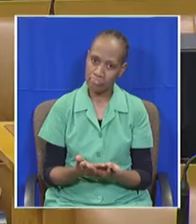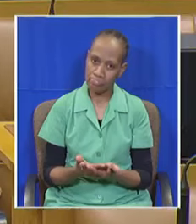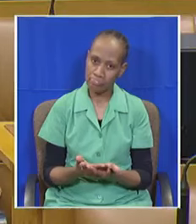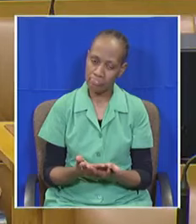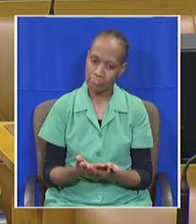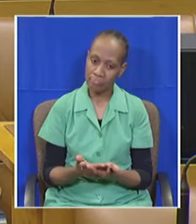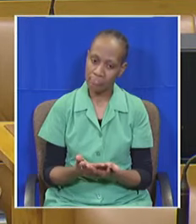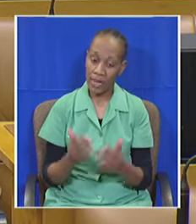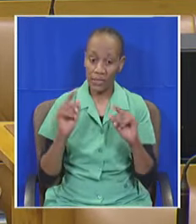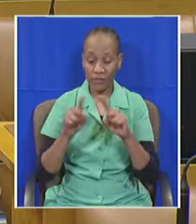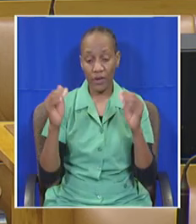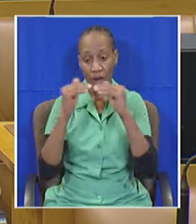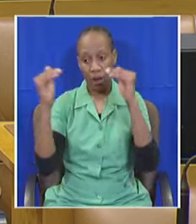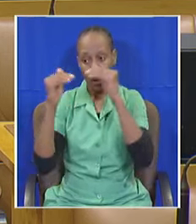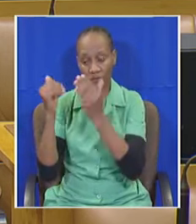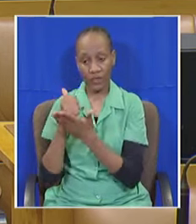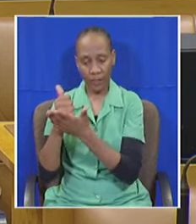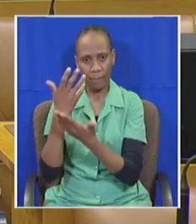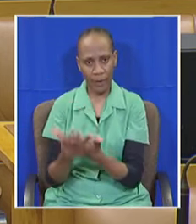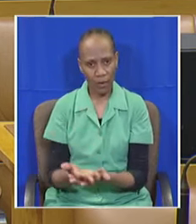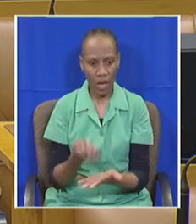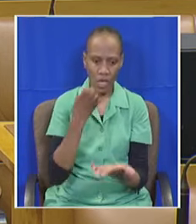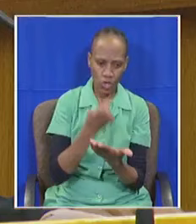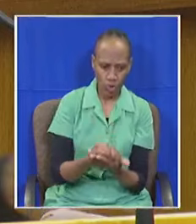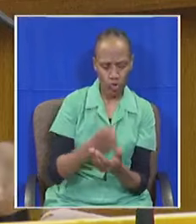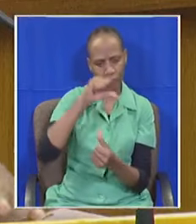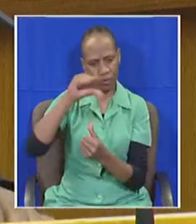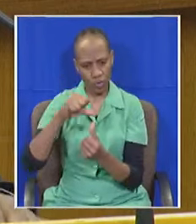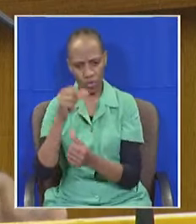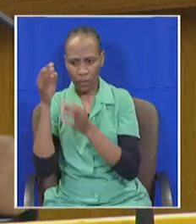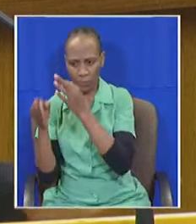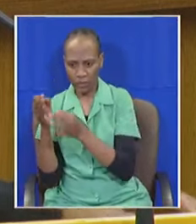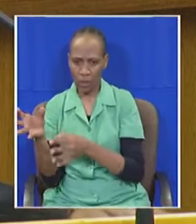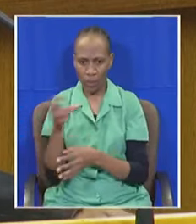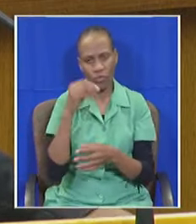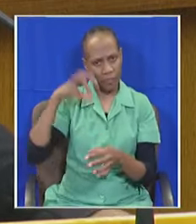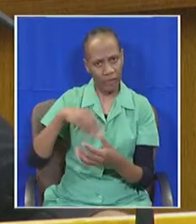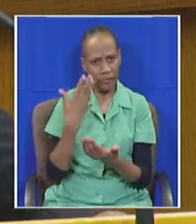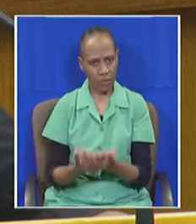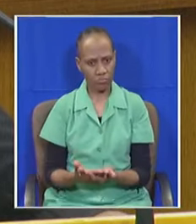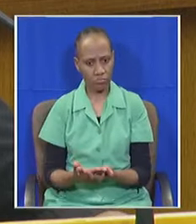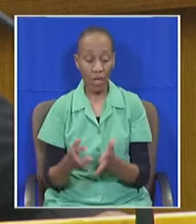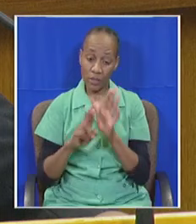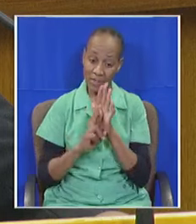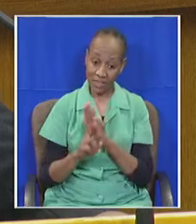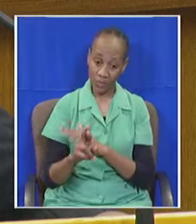could be immense at many levels. For instance, economic, social, and political. And the responsibility rests with our